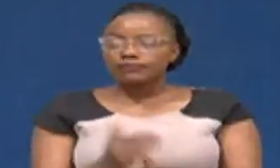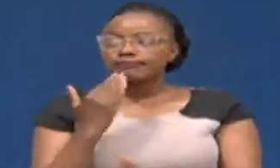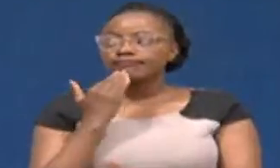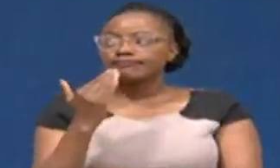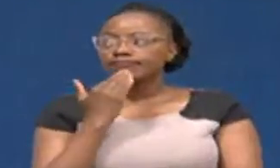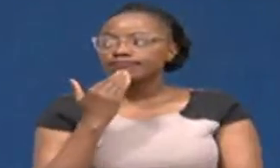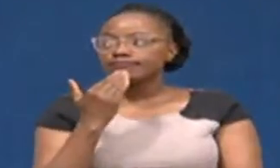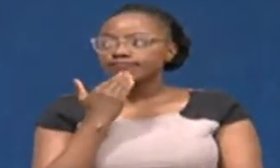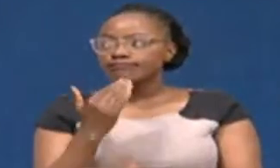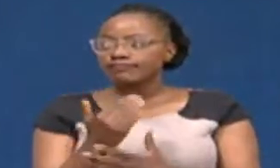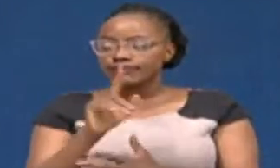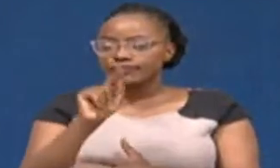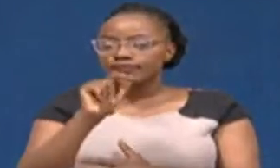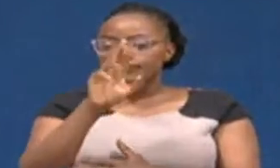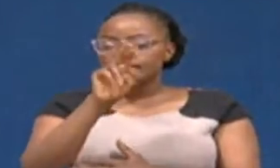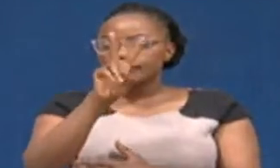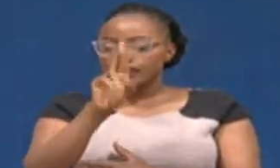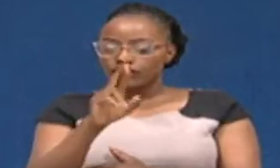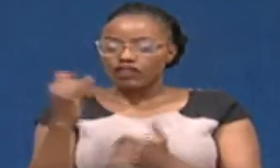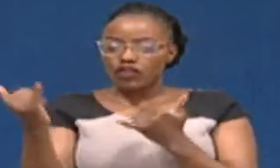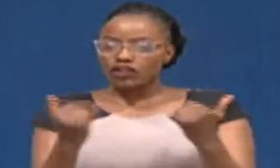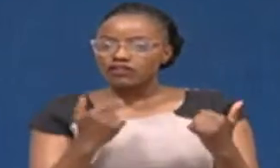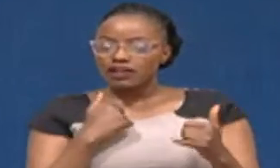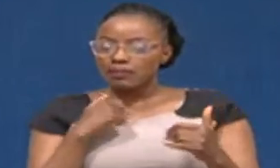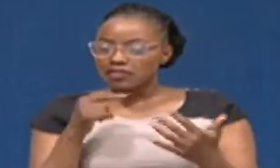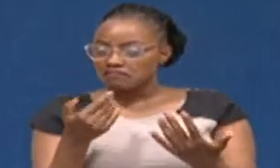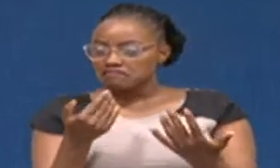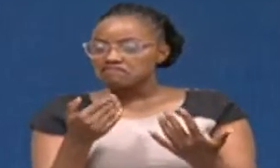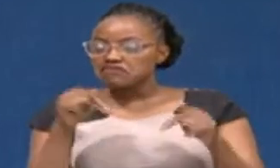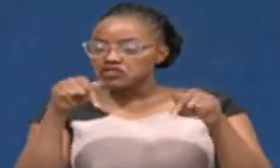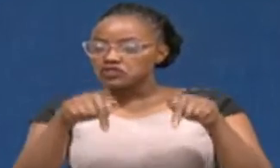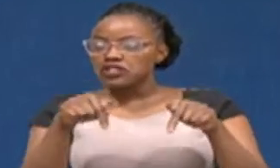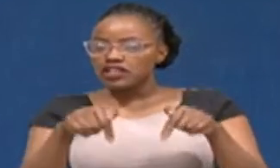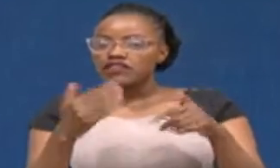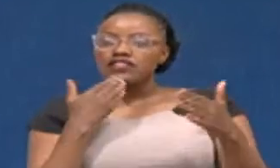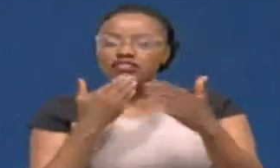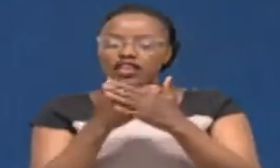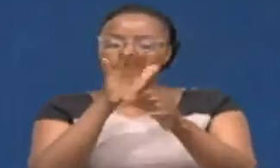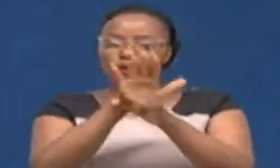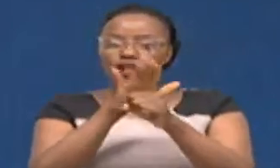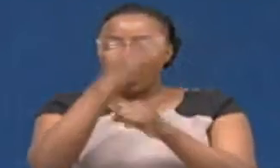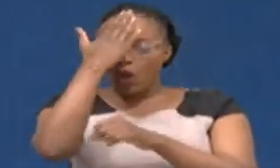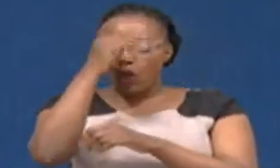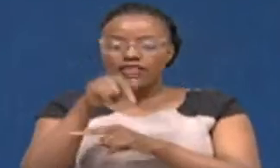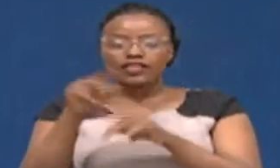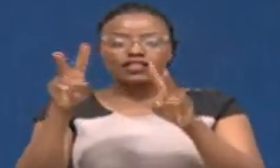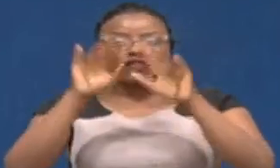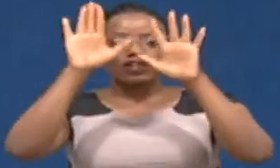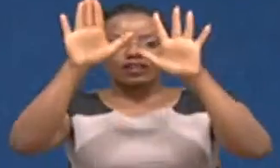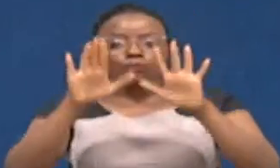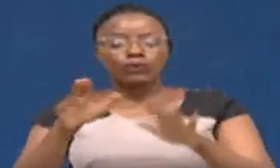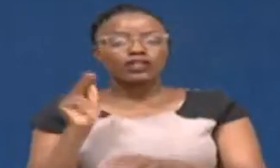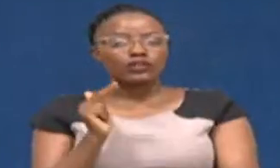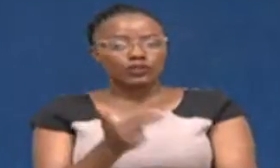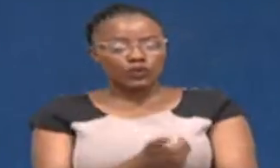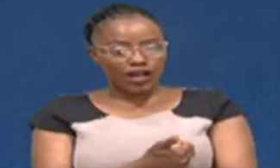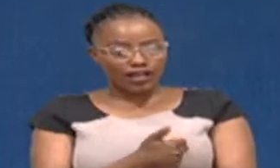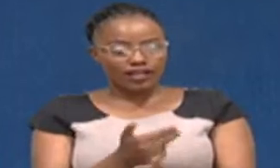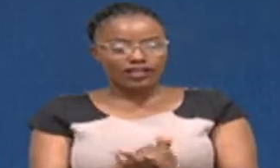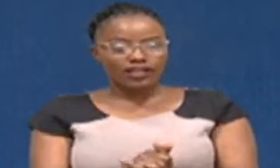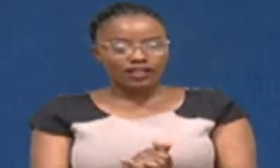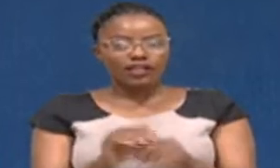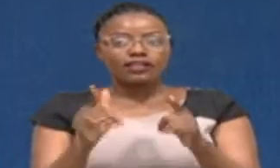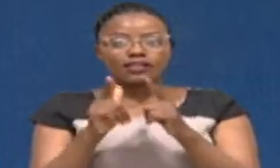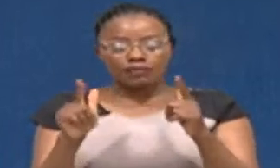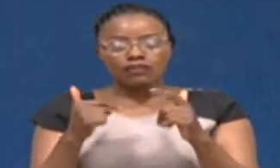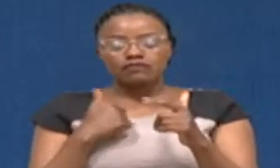Thank you. Thank you, Trevor, for having me on this panel. Thank you so much, because this is very important to us. Now,